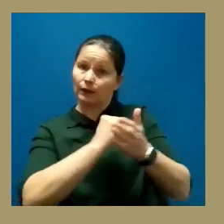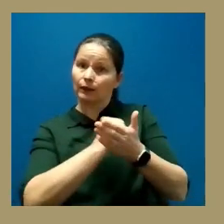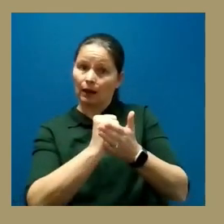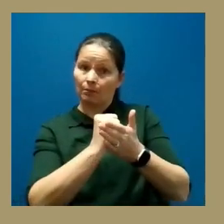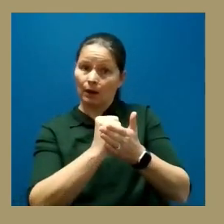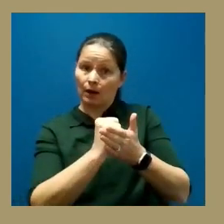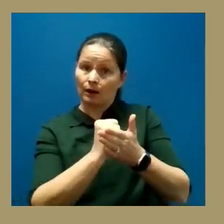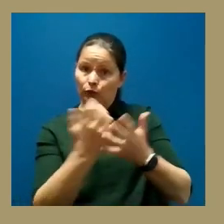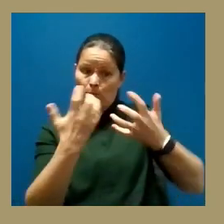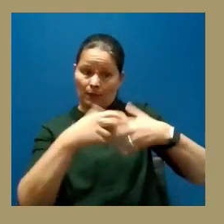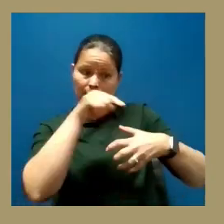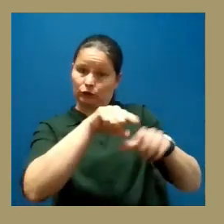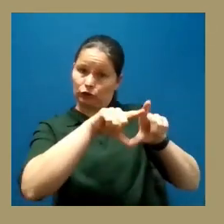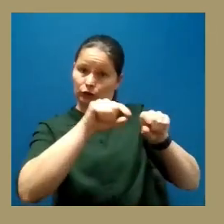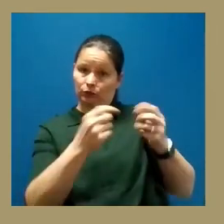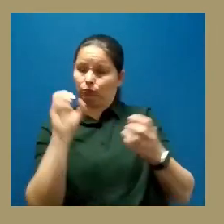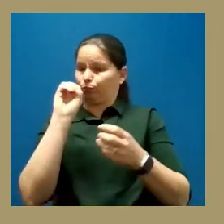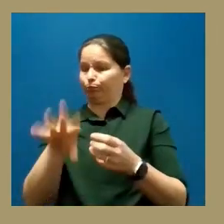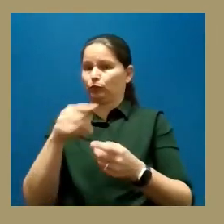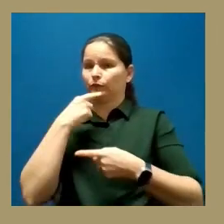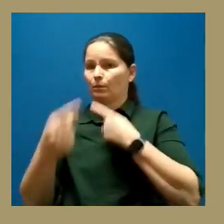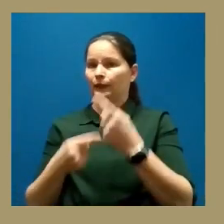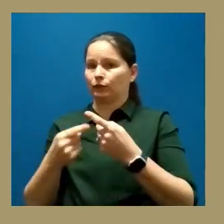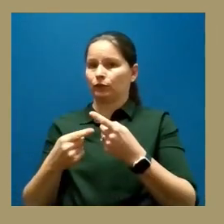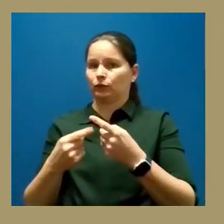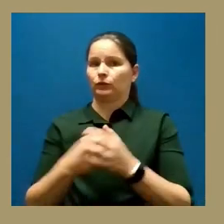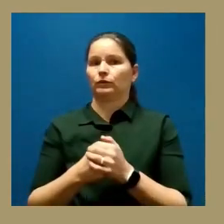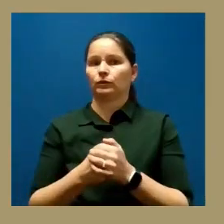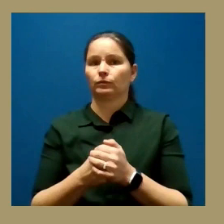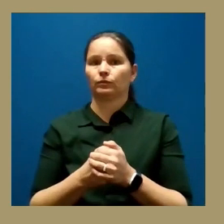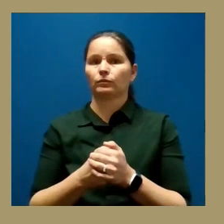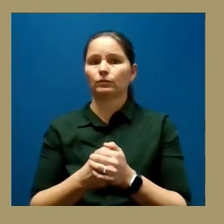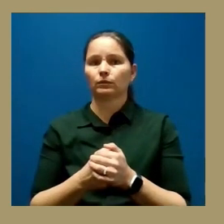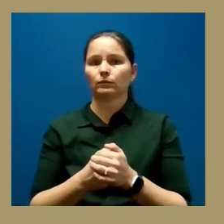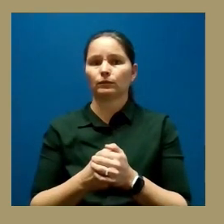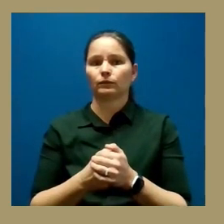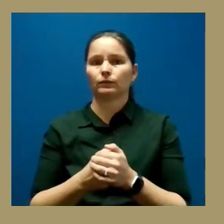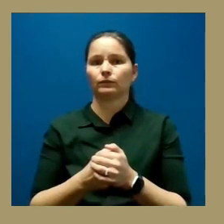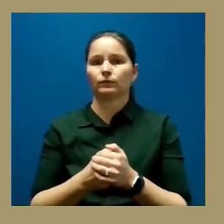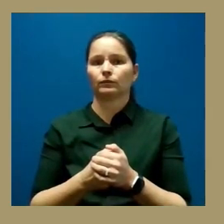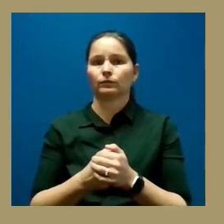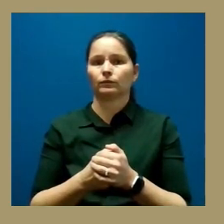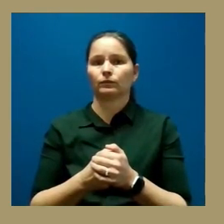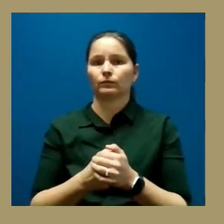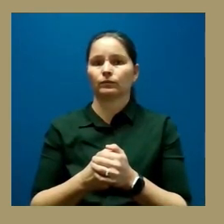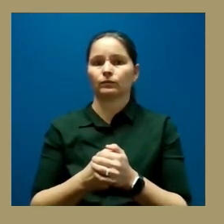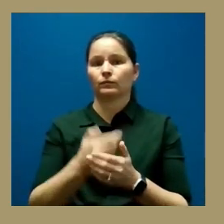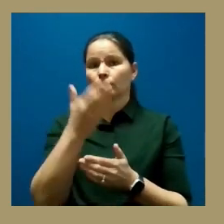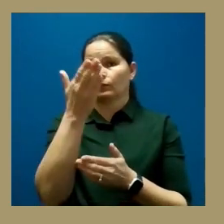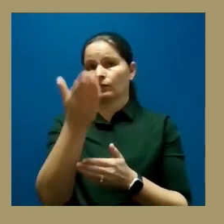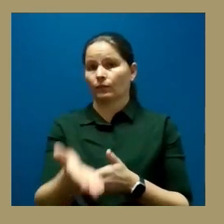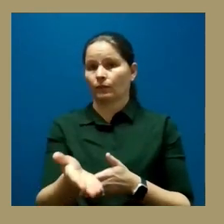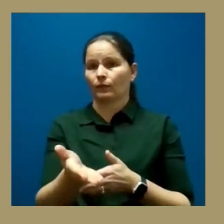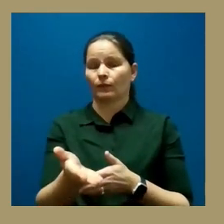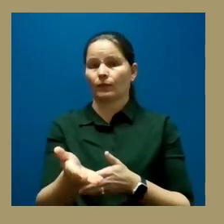associated to their physical card, and they will be provided with an example here on the plastic screen. They're then provided with an